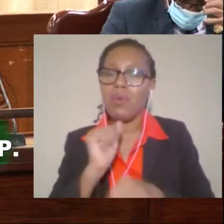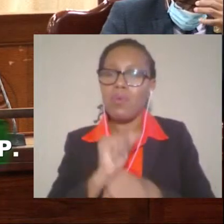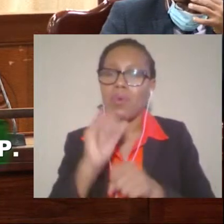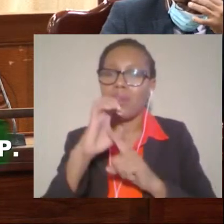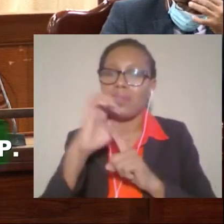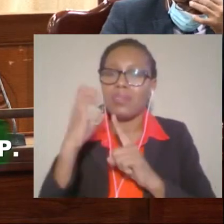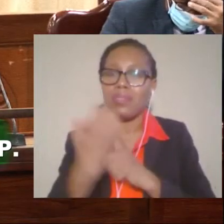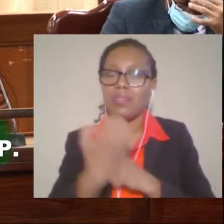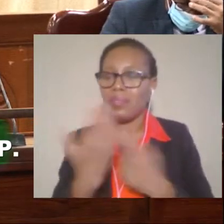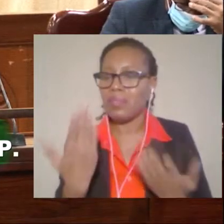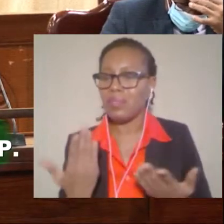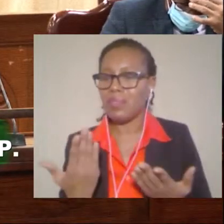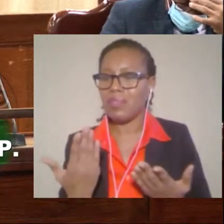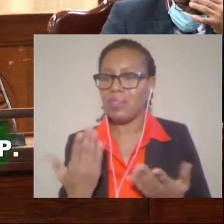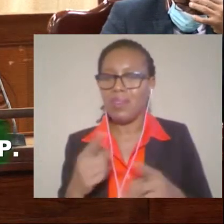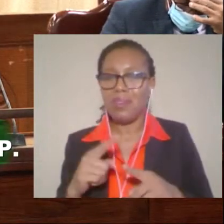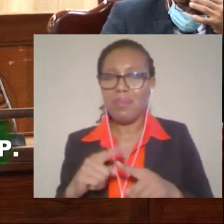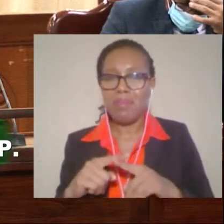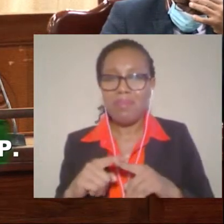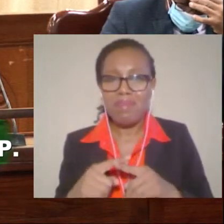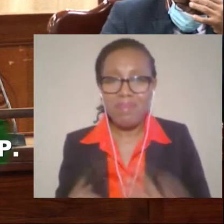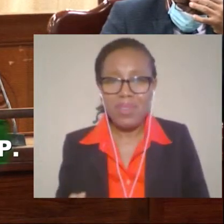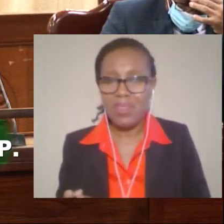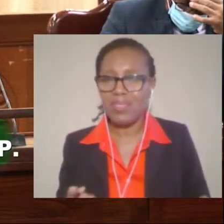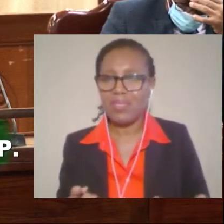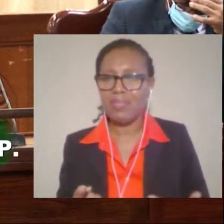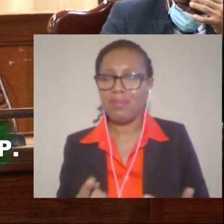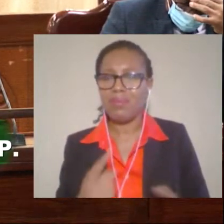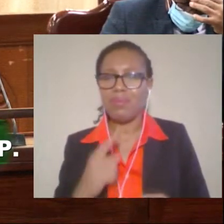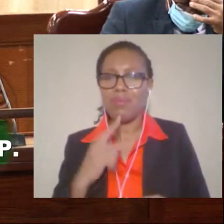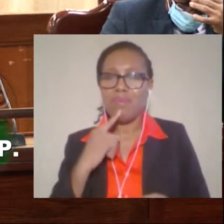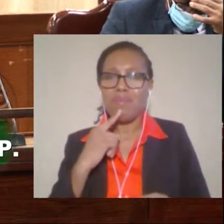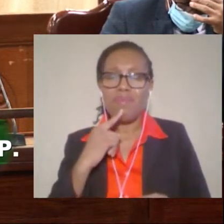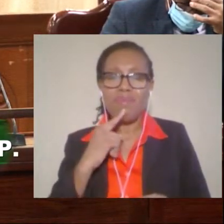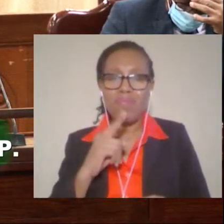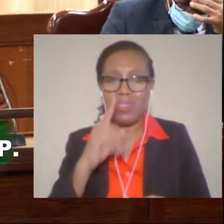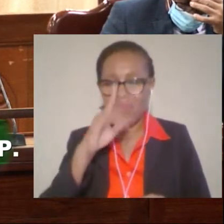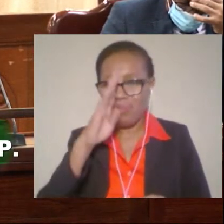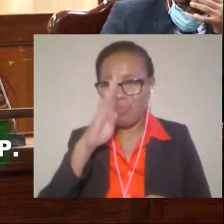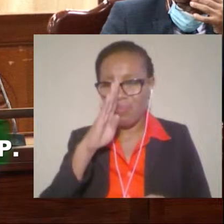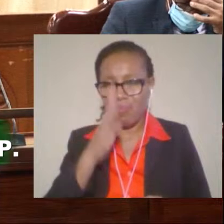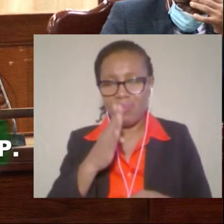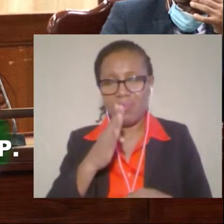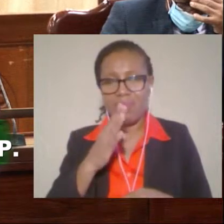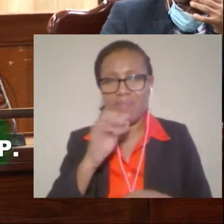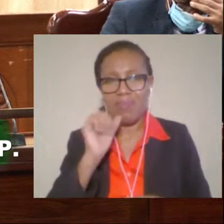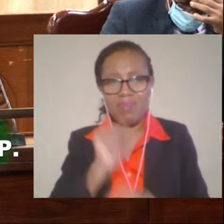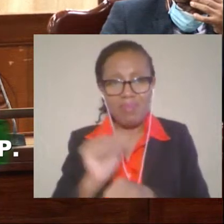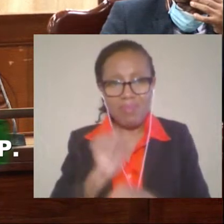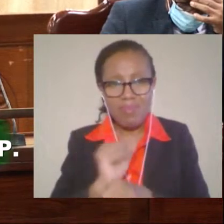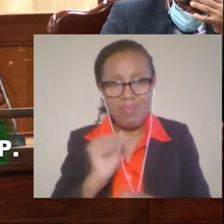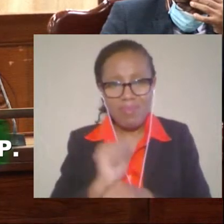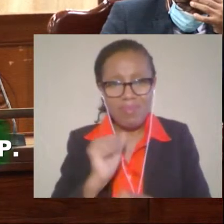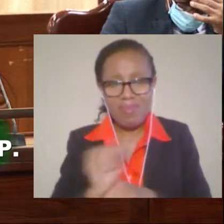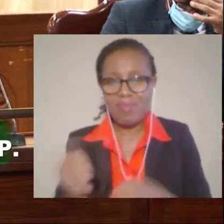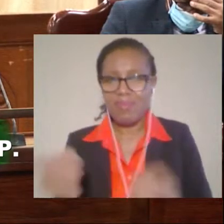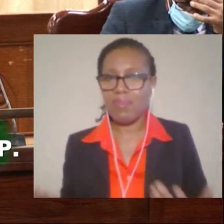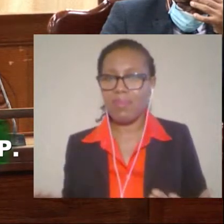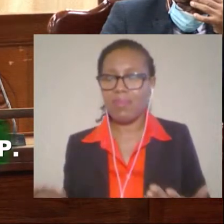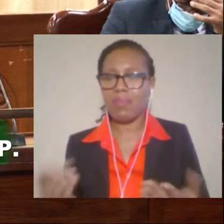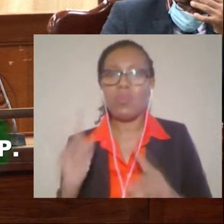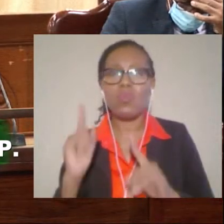Not just employed, but gainfully employed. You go to work, and you're working for far less than you